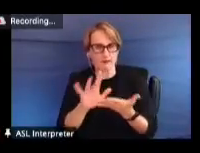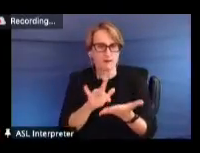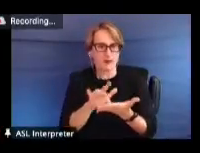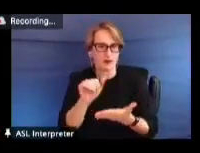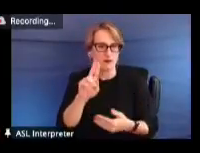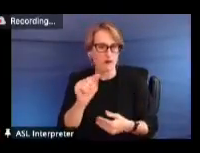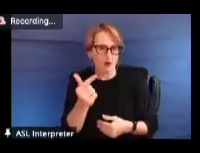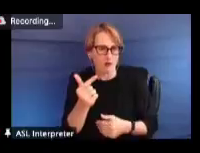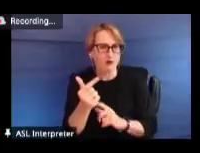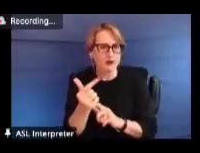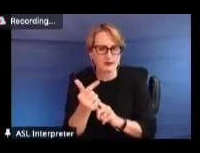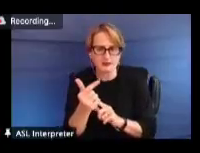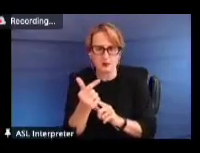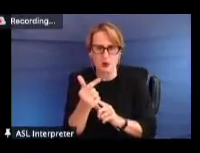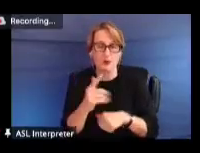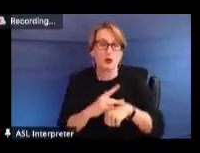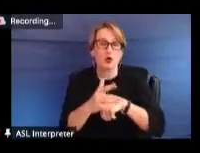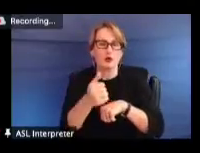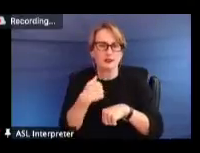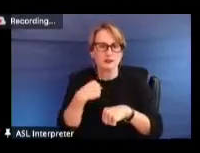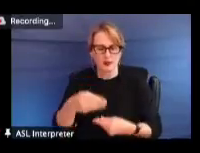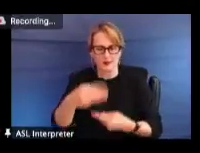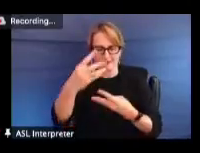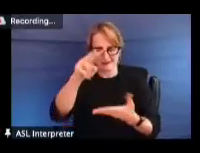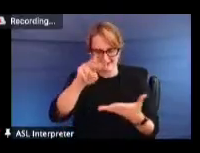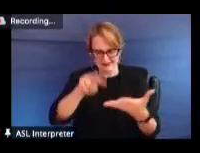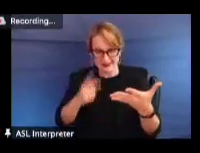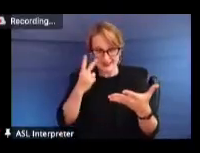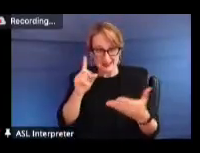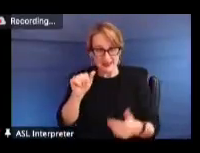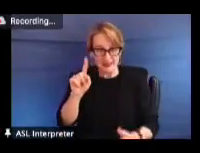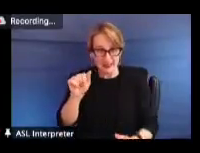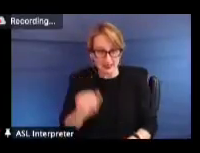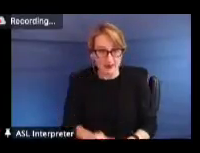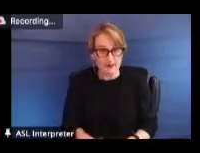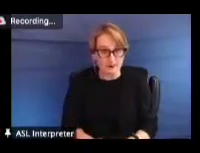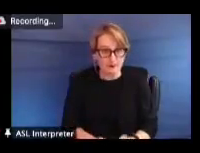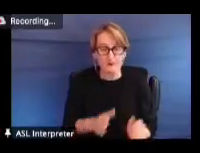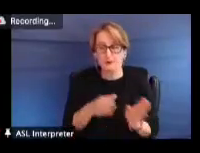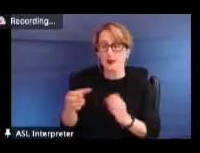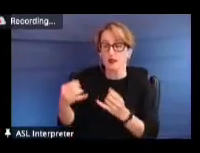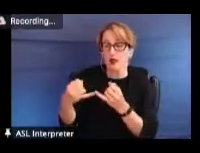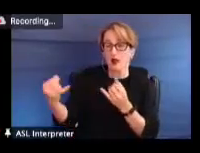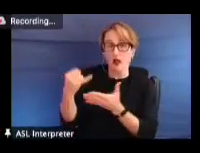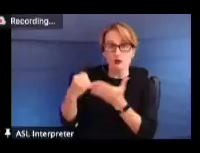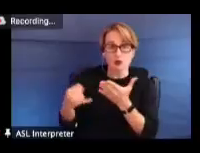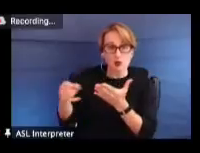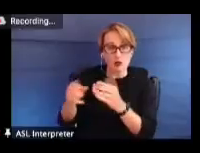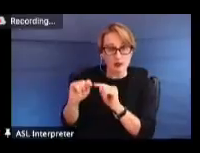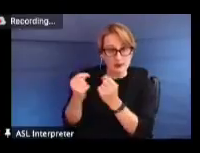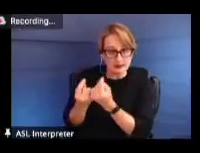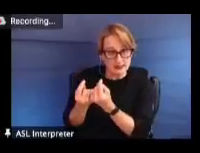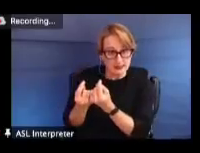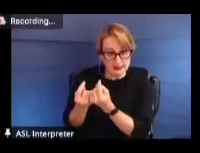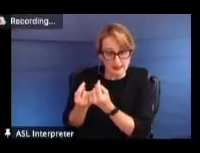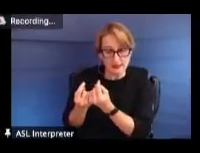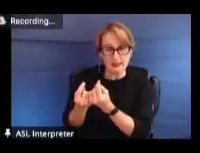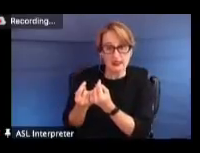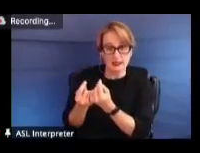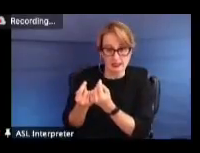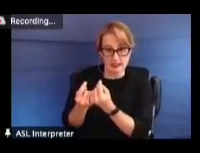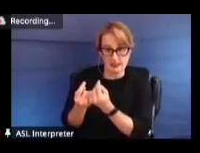and review the data. It also looks like the line drawing team is going to take on